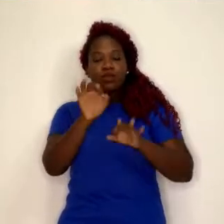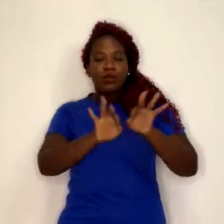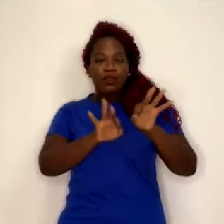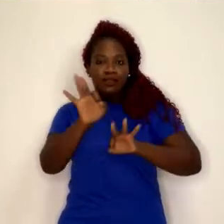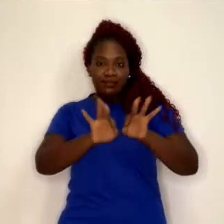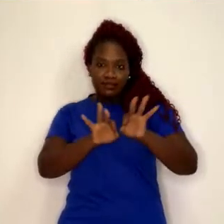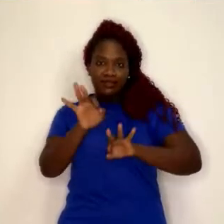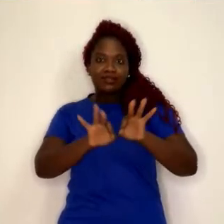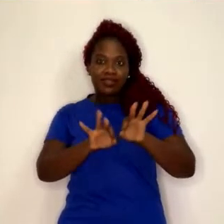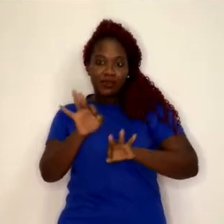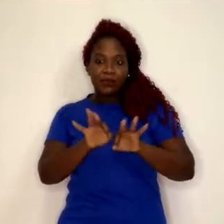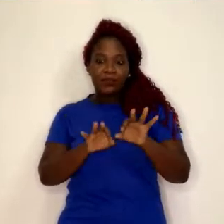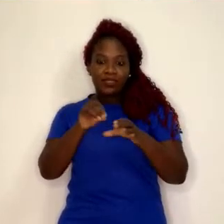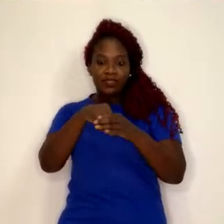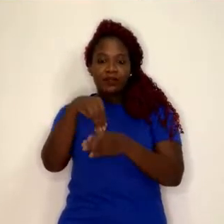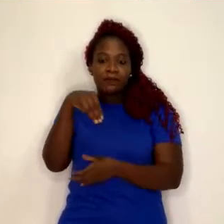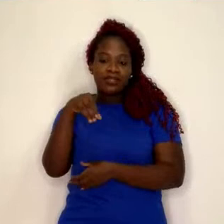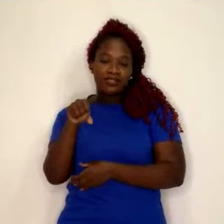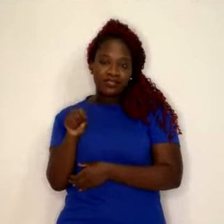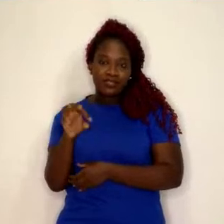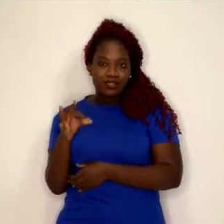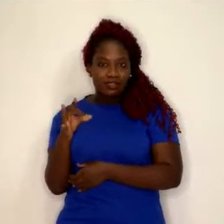better contribute to